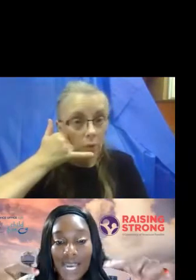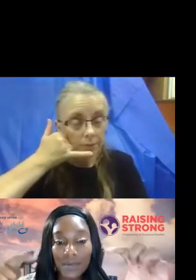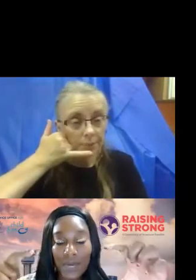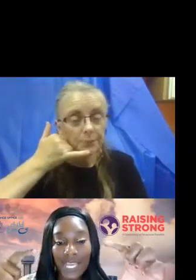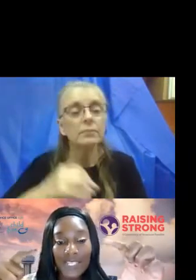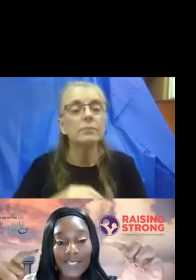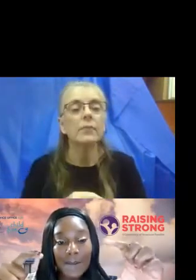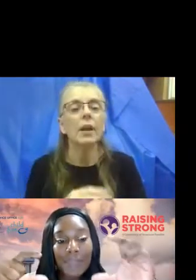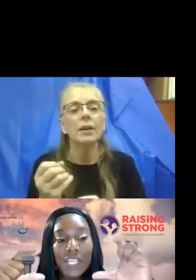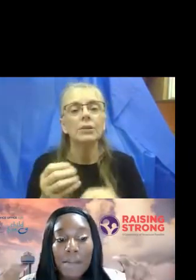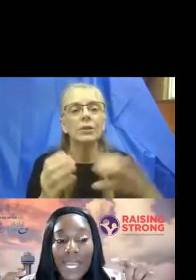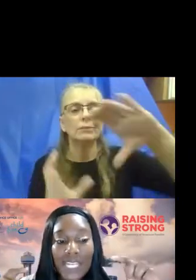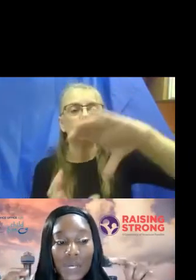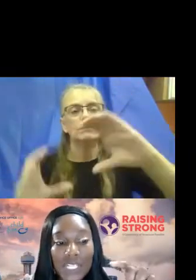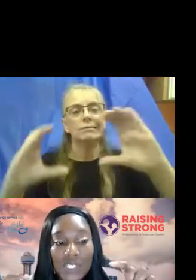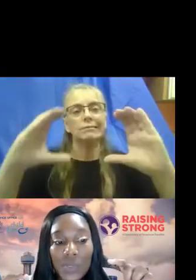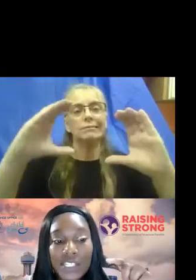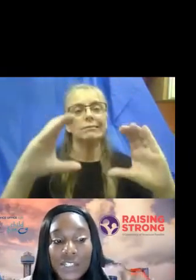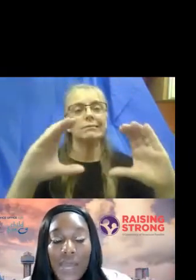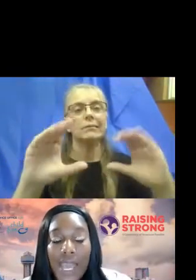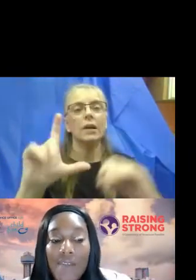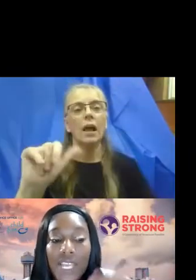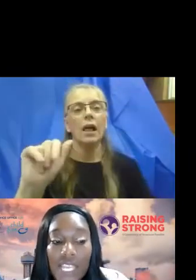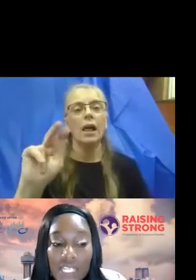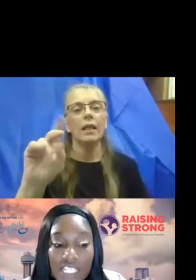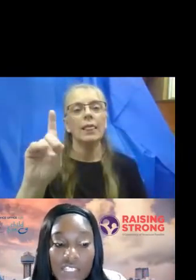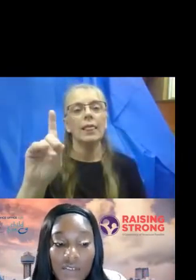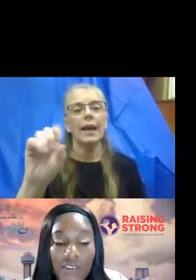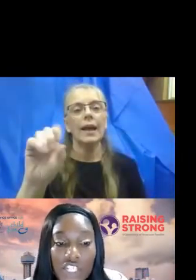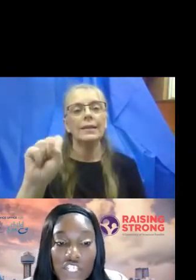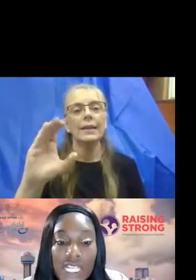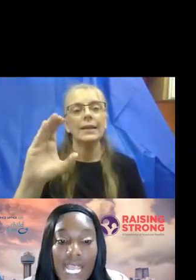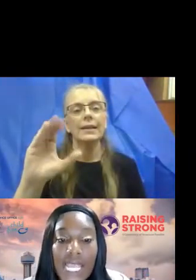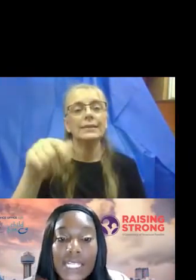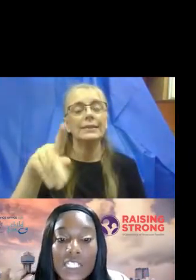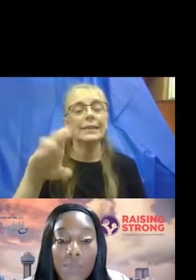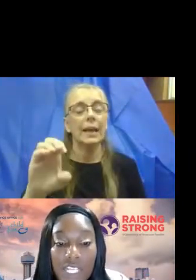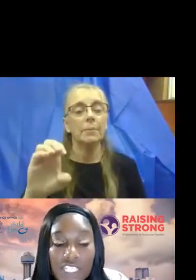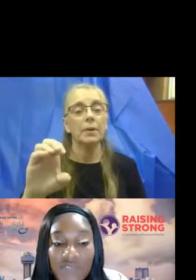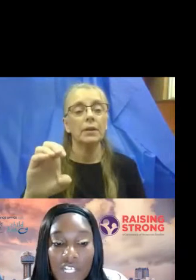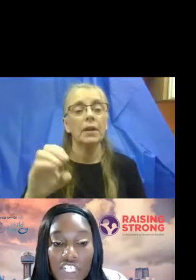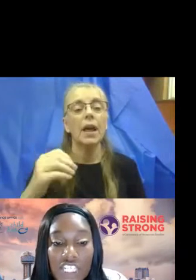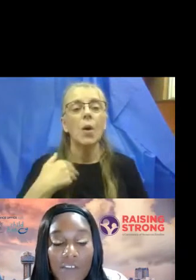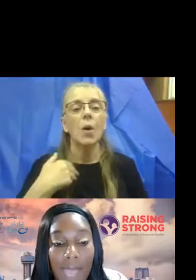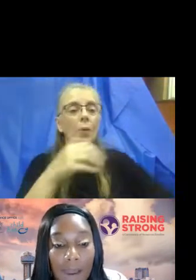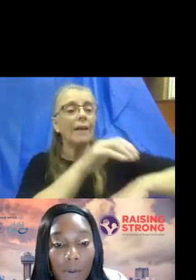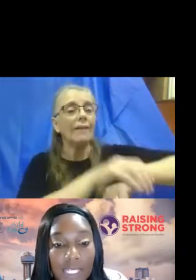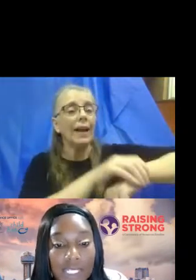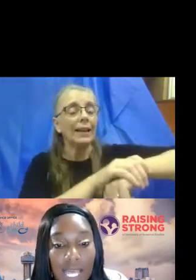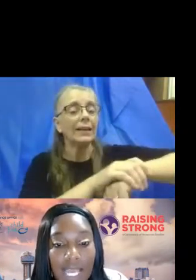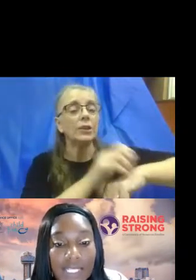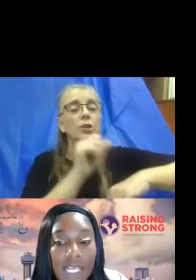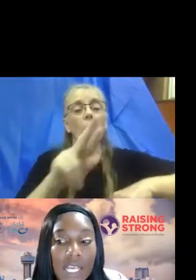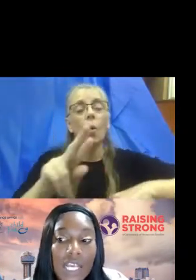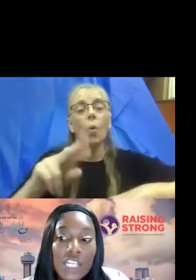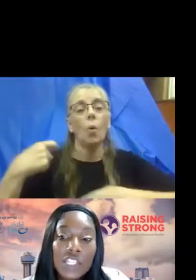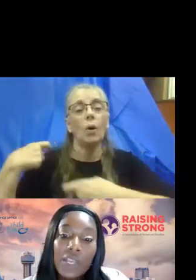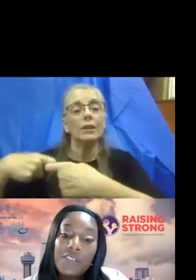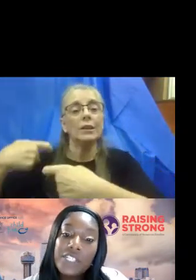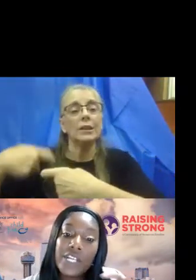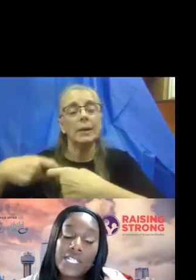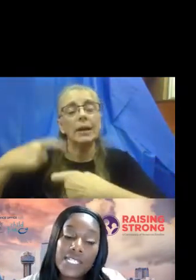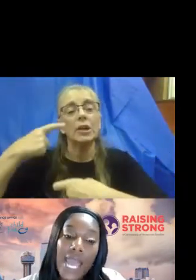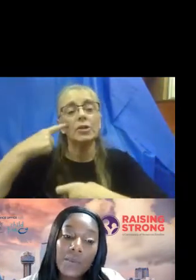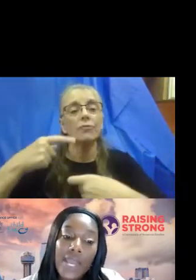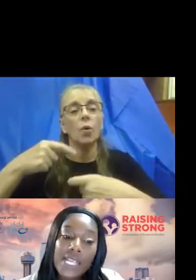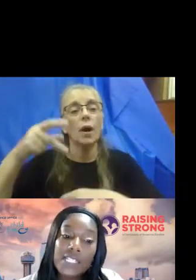it sideways. You may notice we do have an English version and a Spanish version of PowerPoint slides. So if